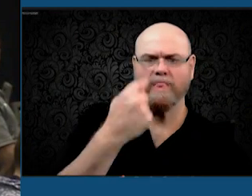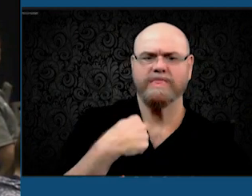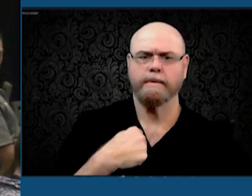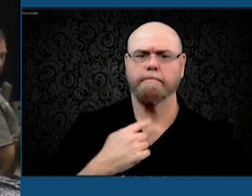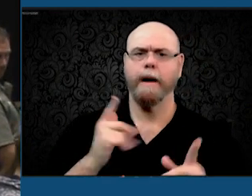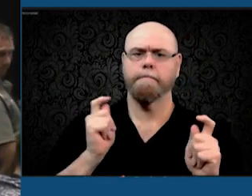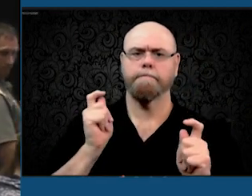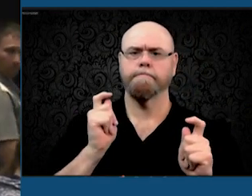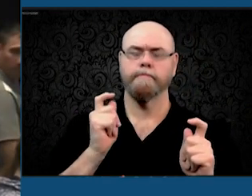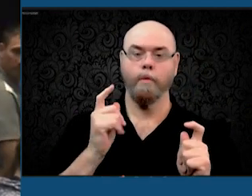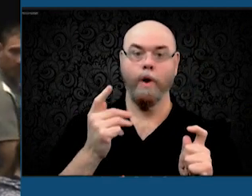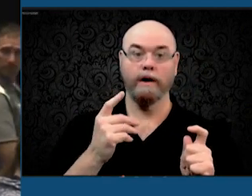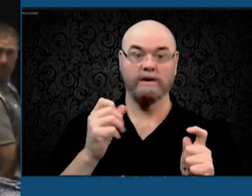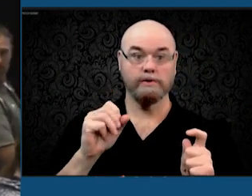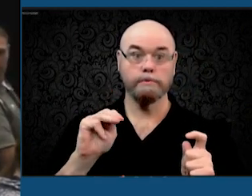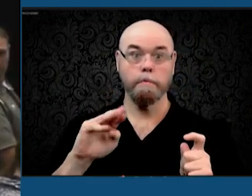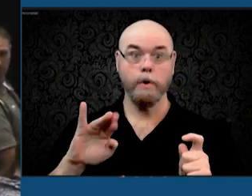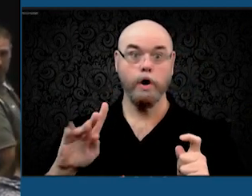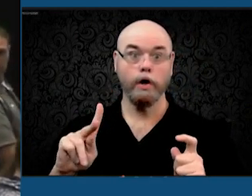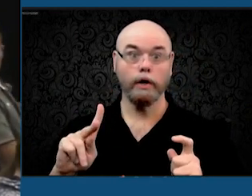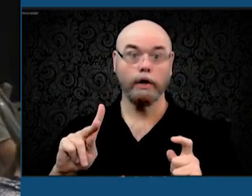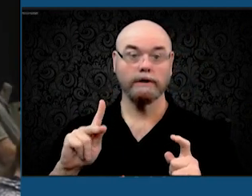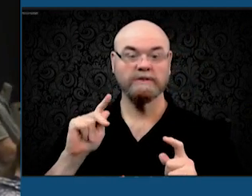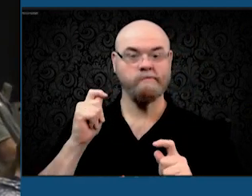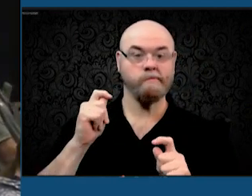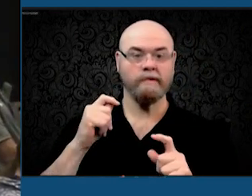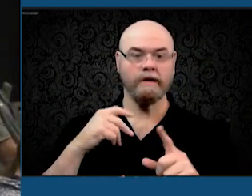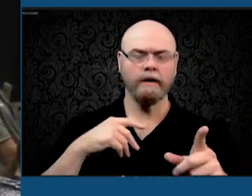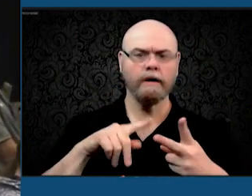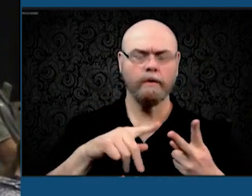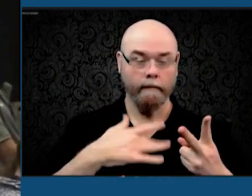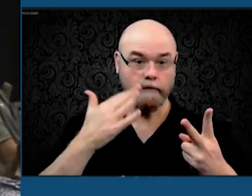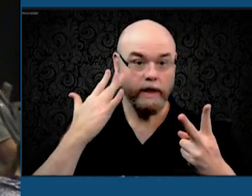A smirk. What did you see? Friendly. What did you see?